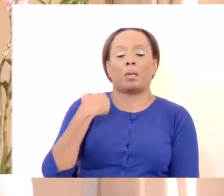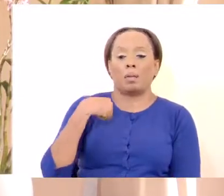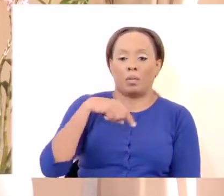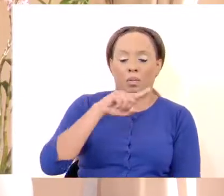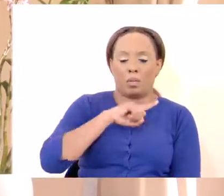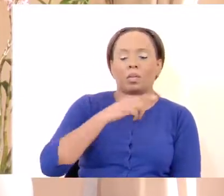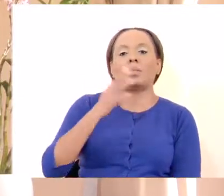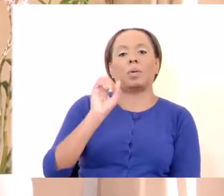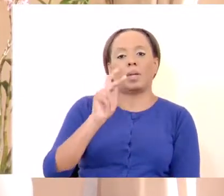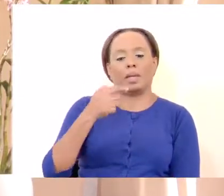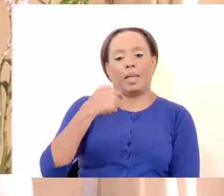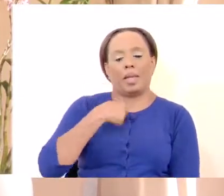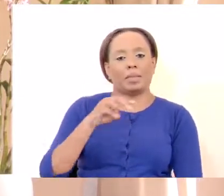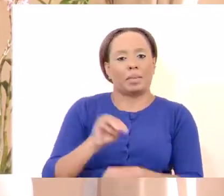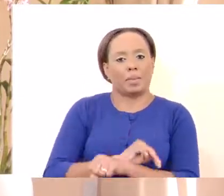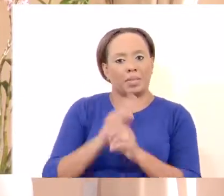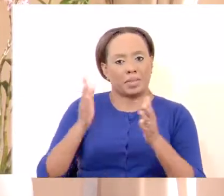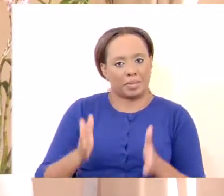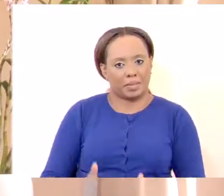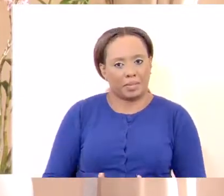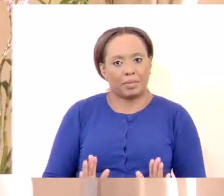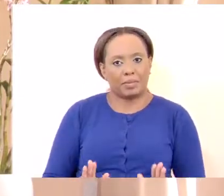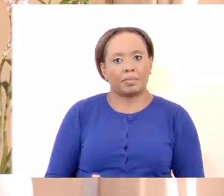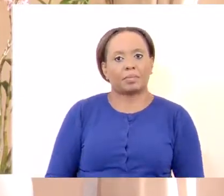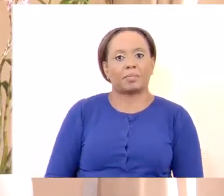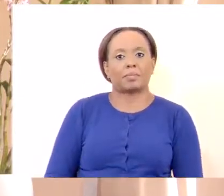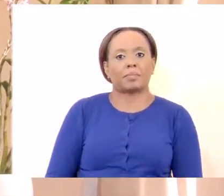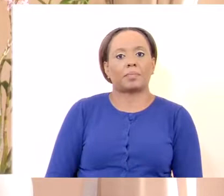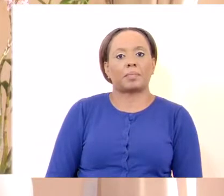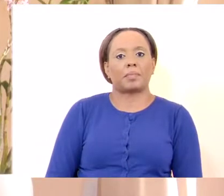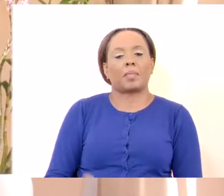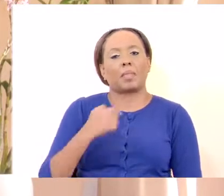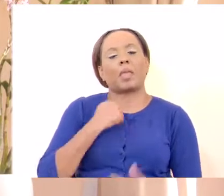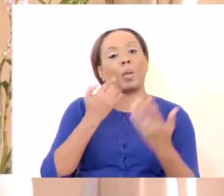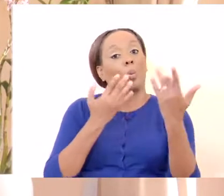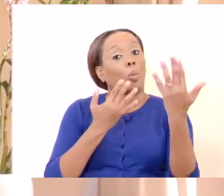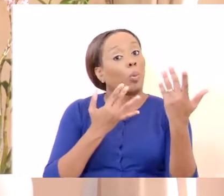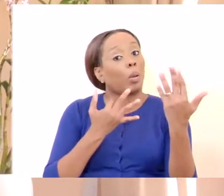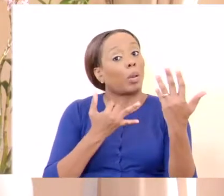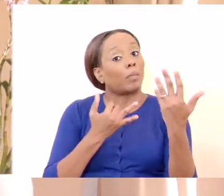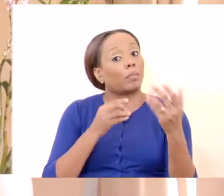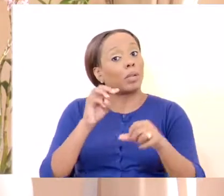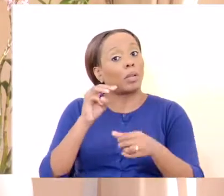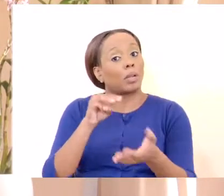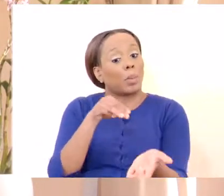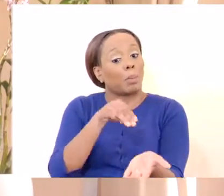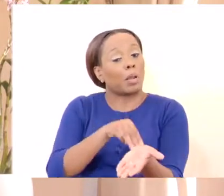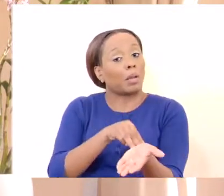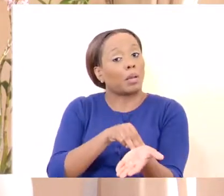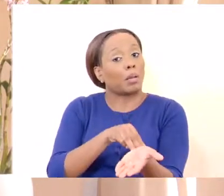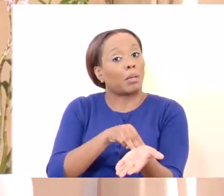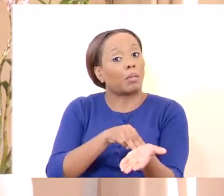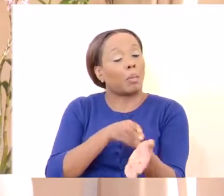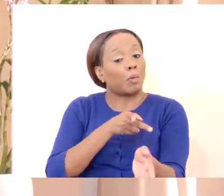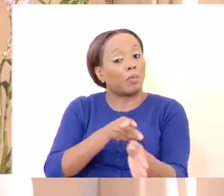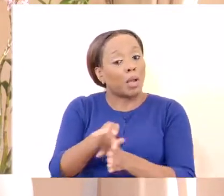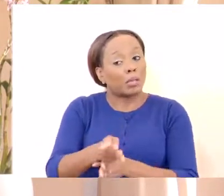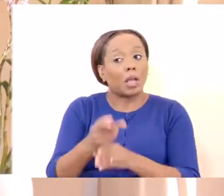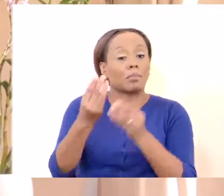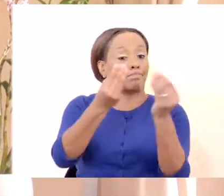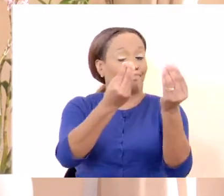Minister, I am guided by our medical officials. And the medical officials had